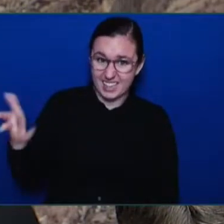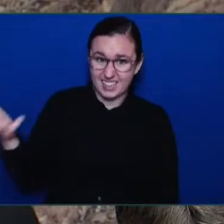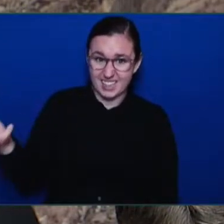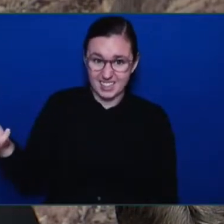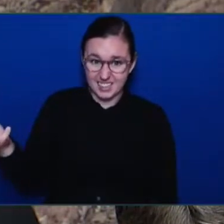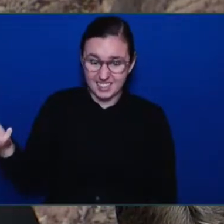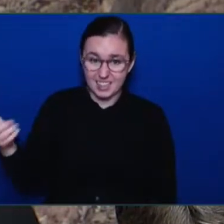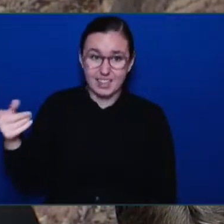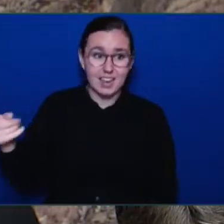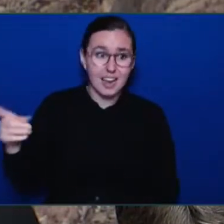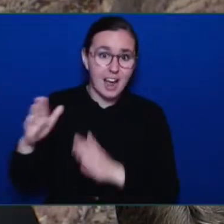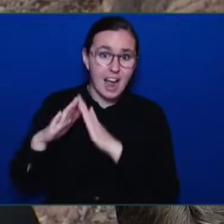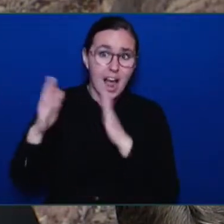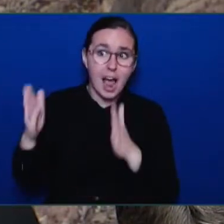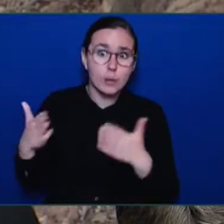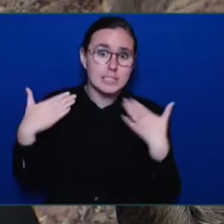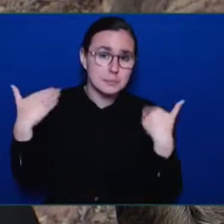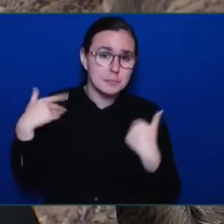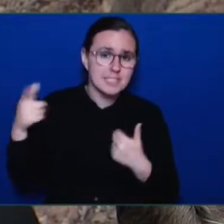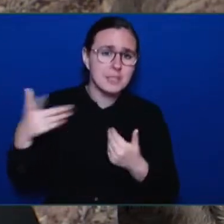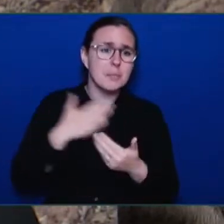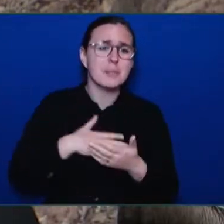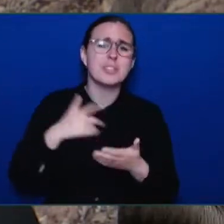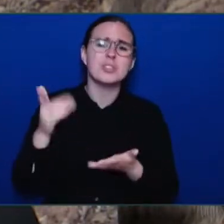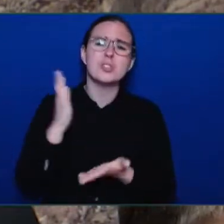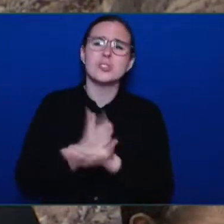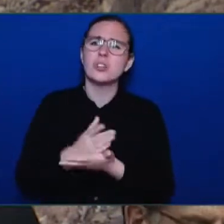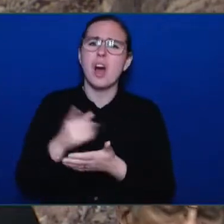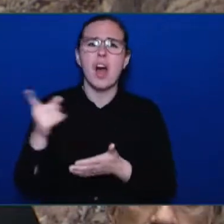do their job and build the houses that they promised?